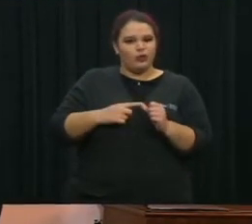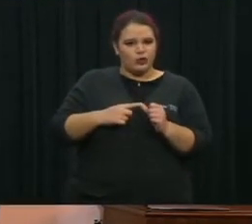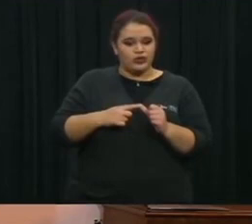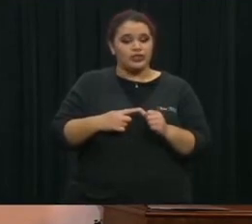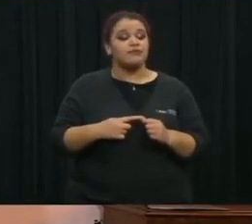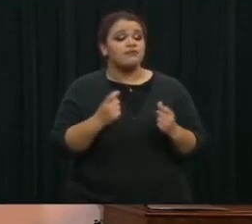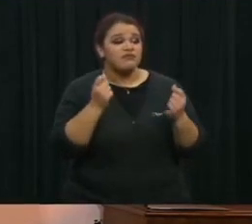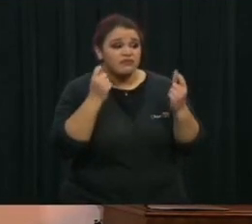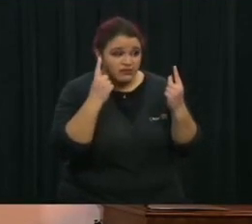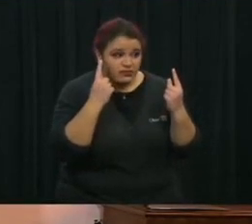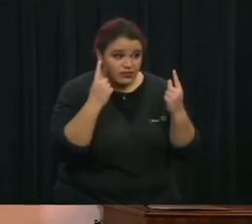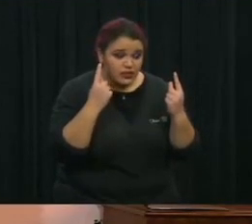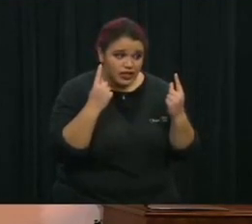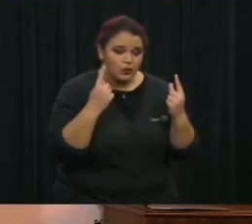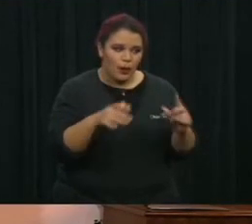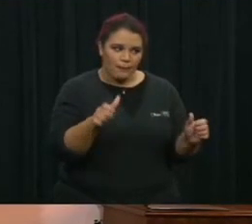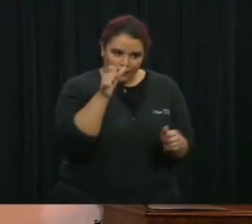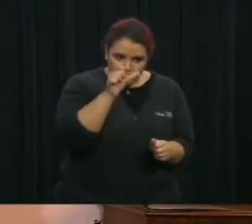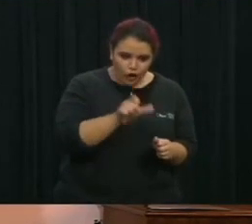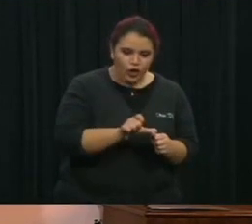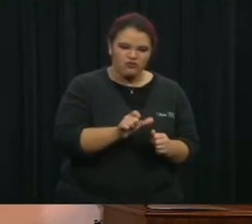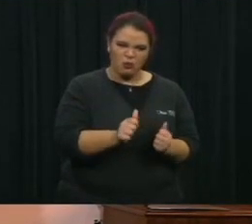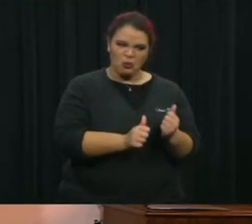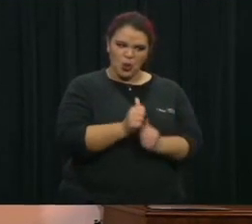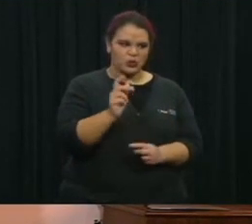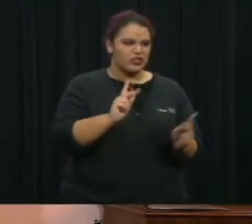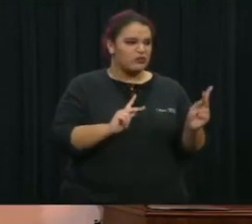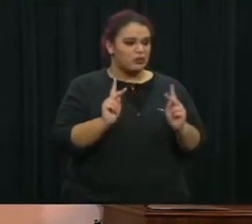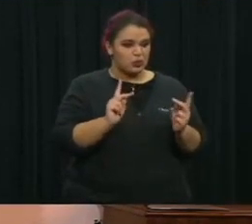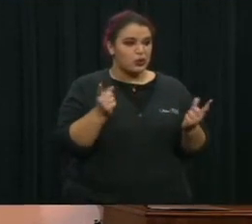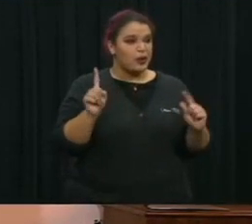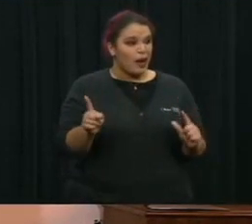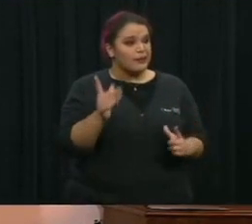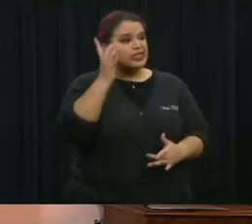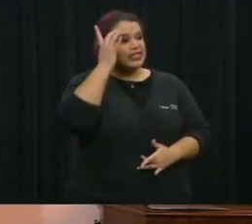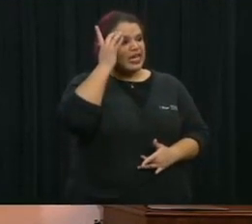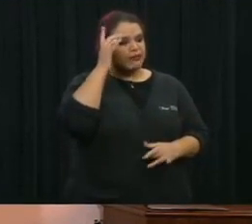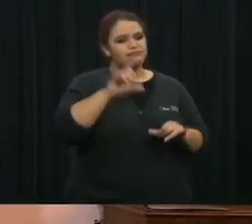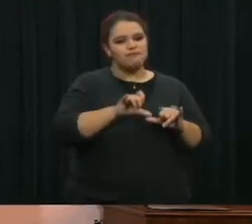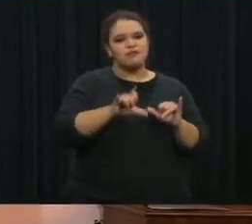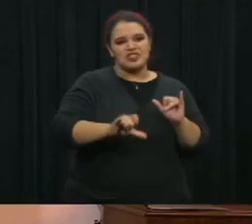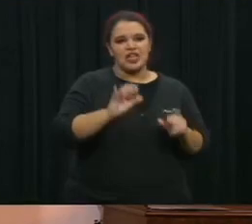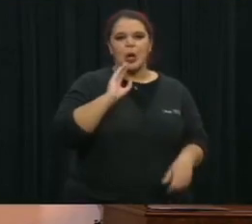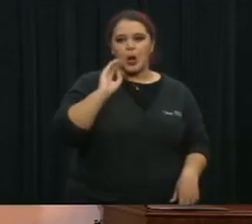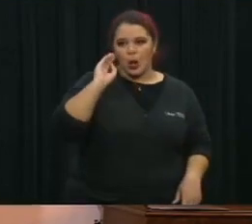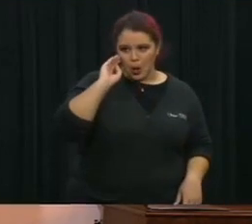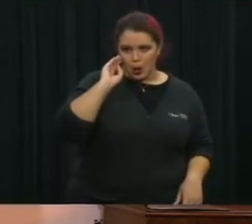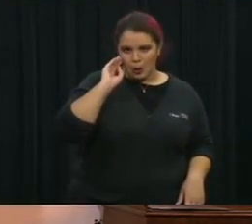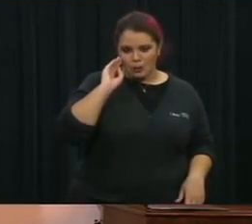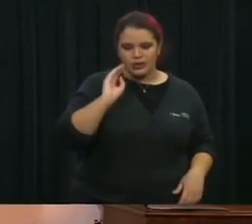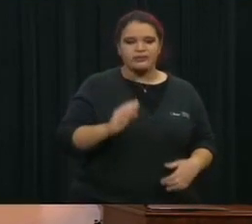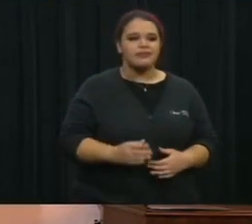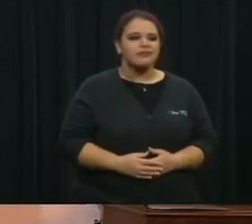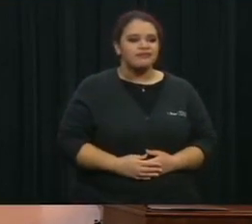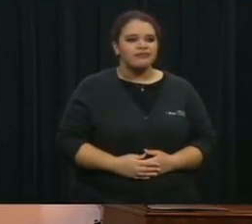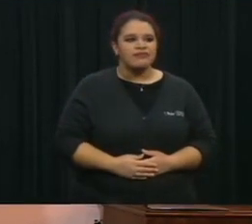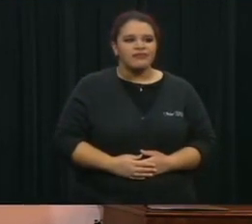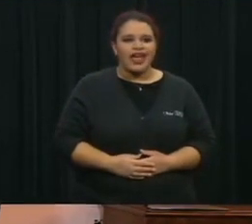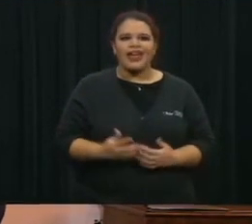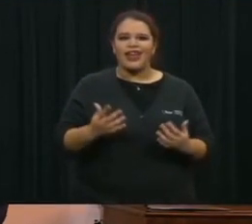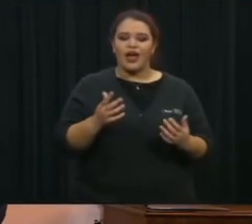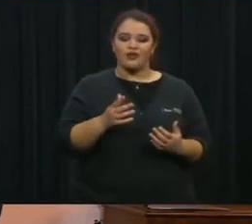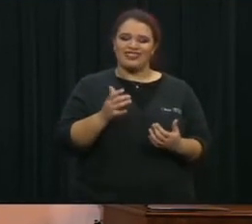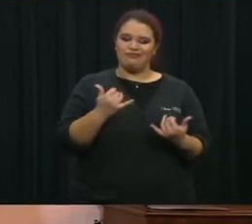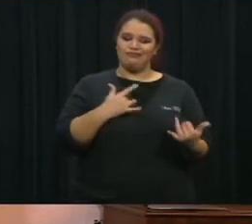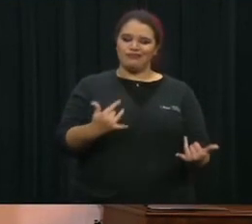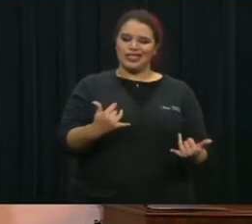of us will stay home with this virus. We might not even be tested. You hear that called the mild to moderate group, but I don't want people to take that